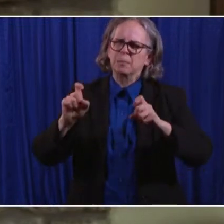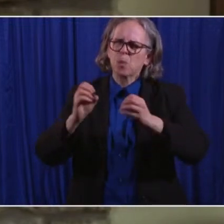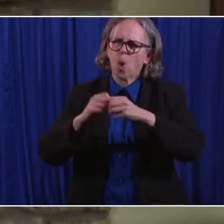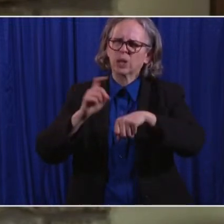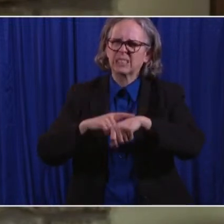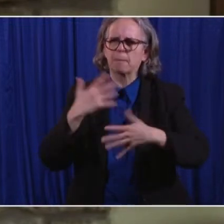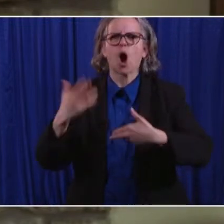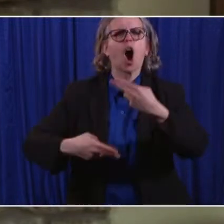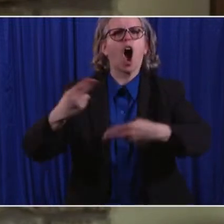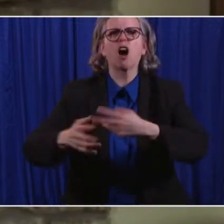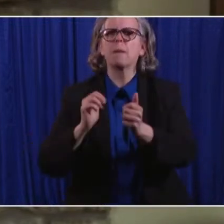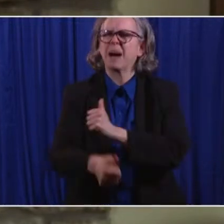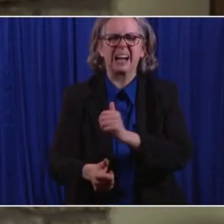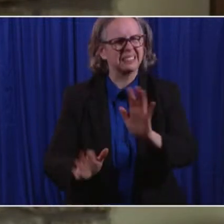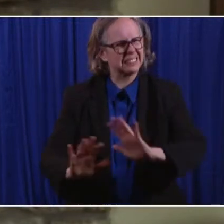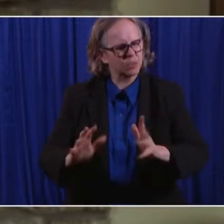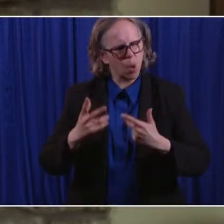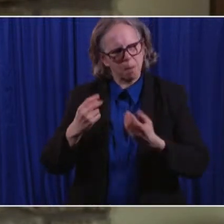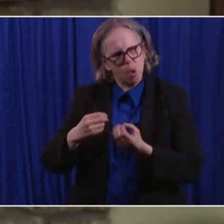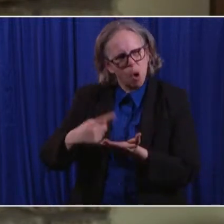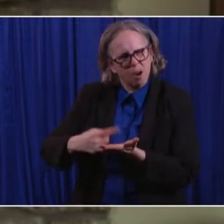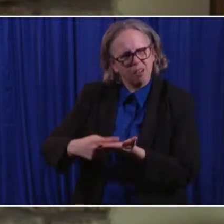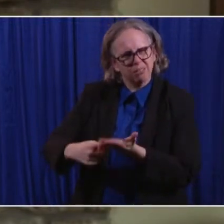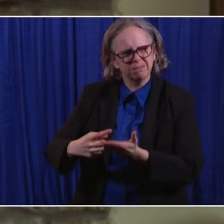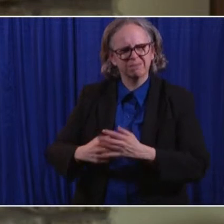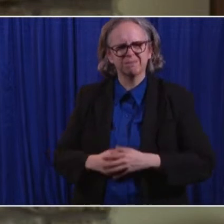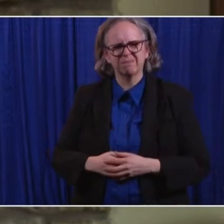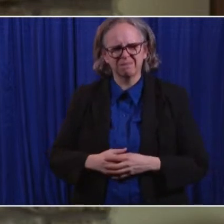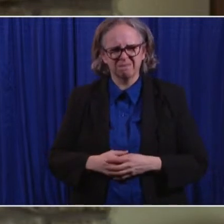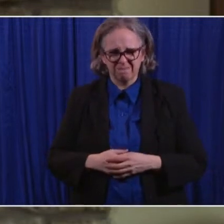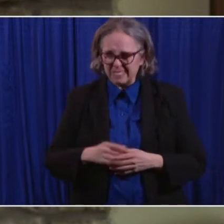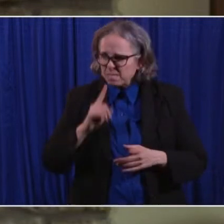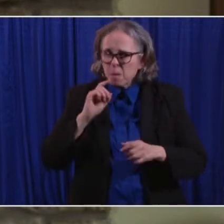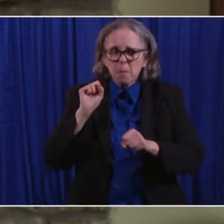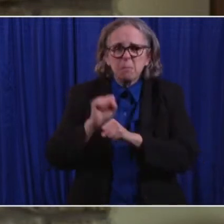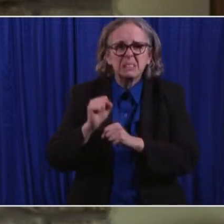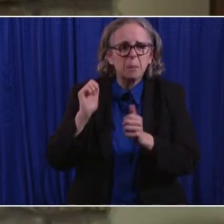lawsuits and encourage frivolous lawsuits.